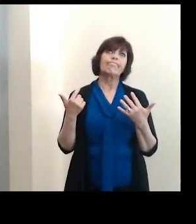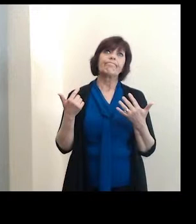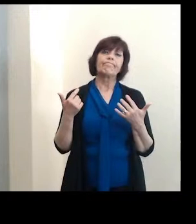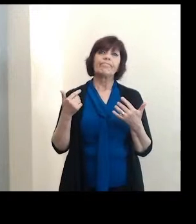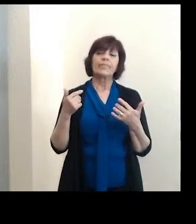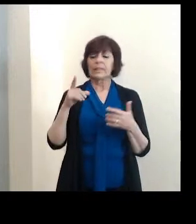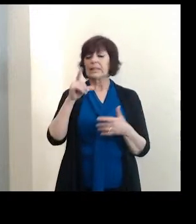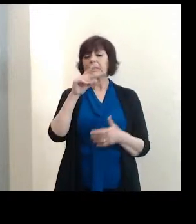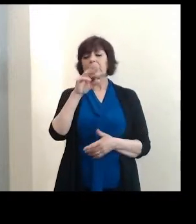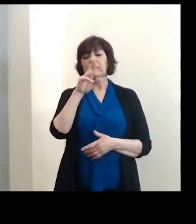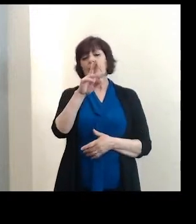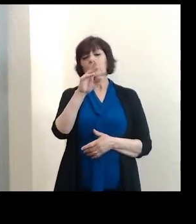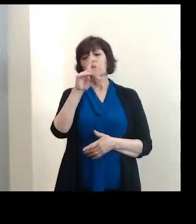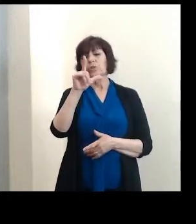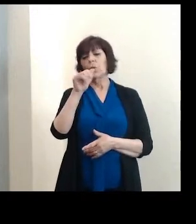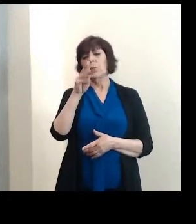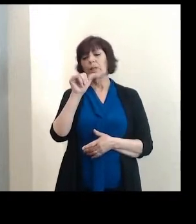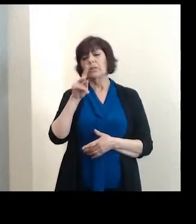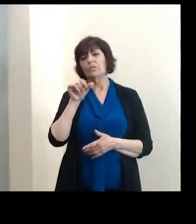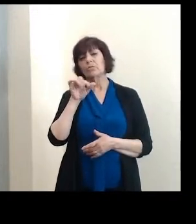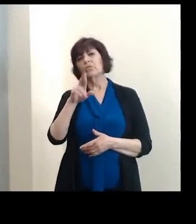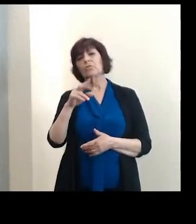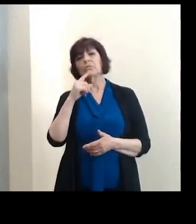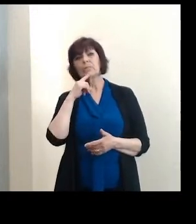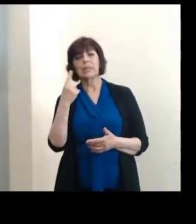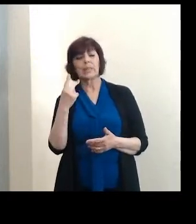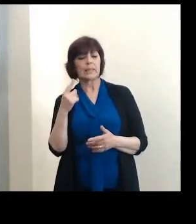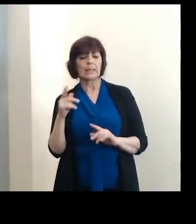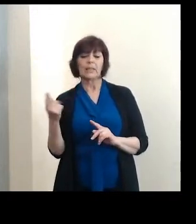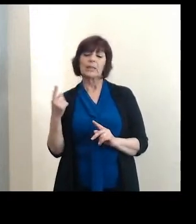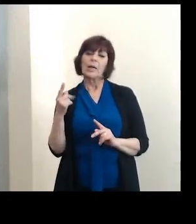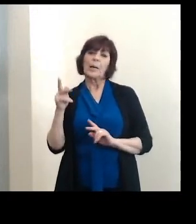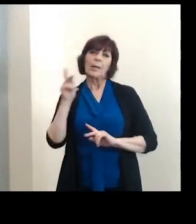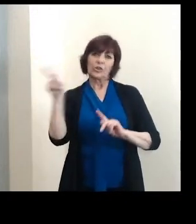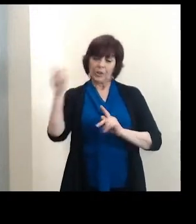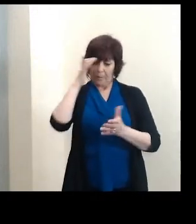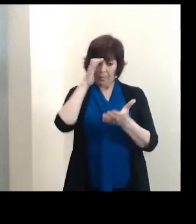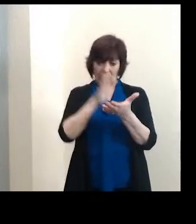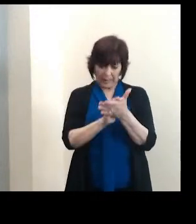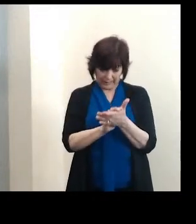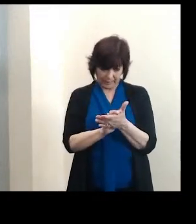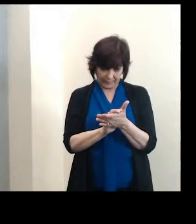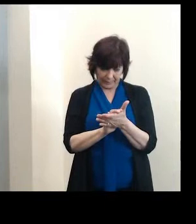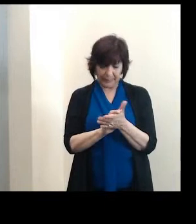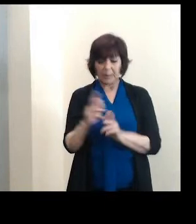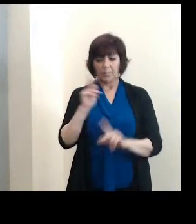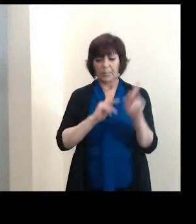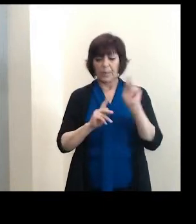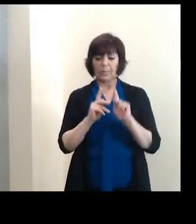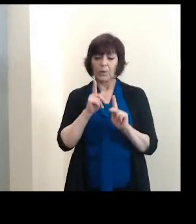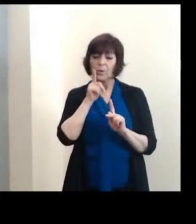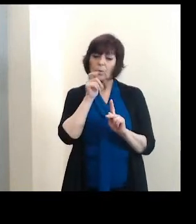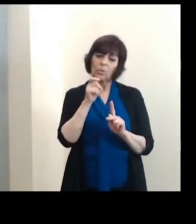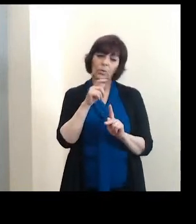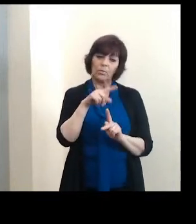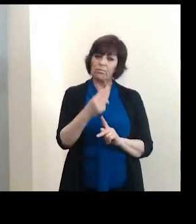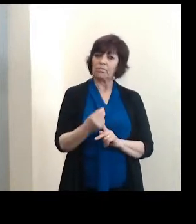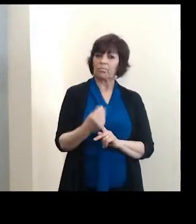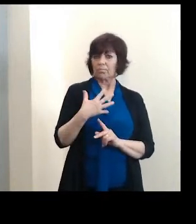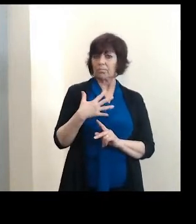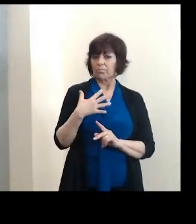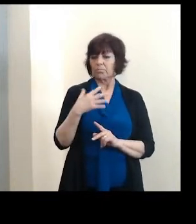she believes that people that look like her, as she said, and she's an African American, should be vaccinated.